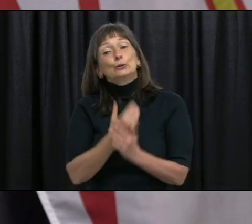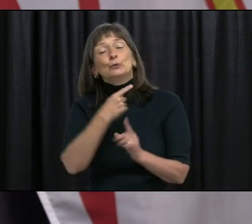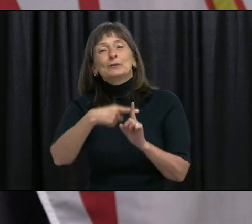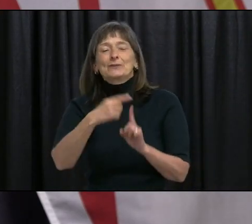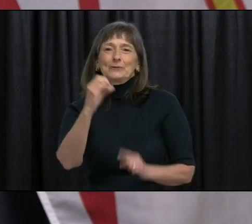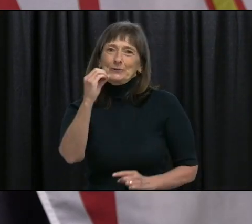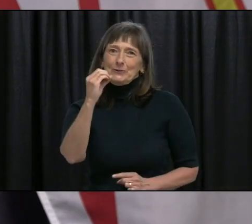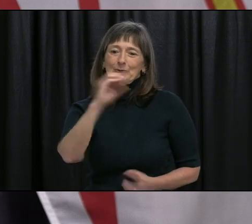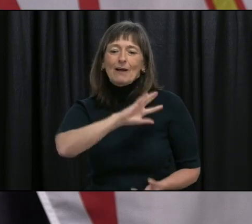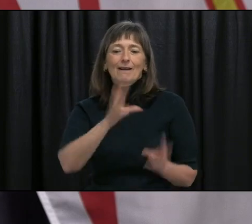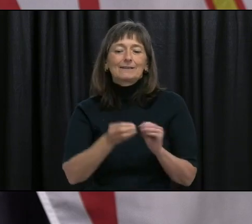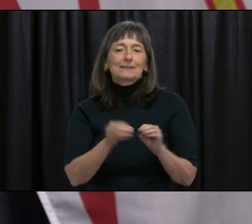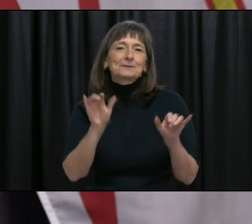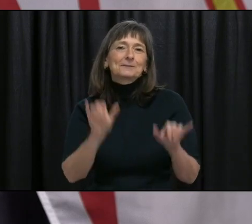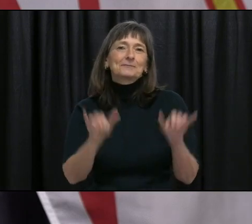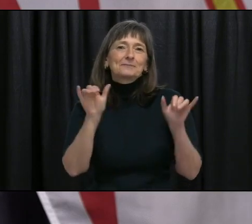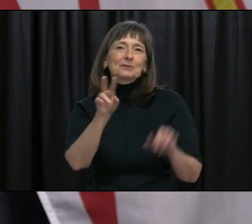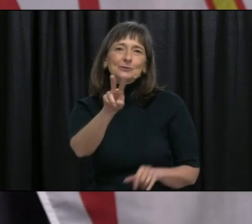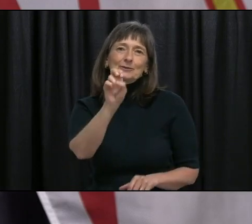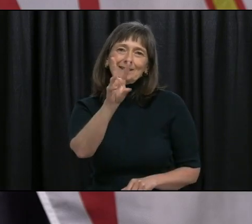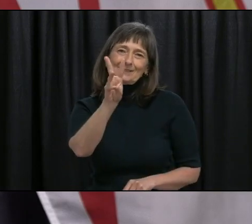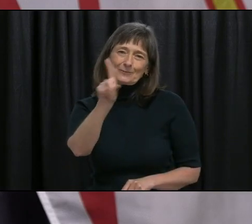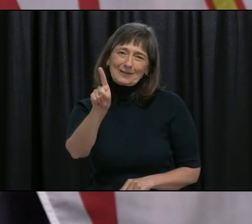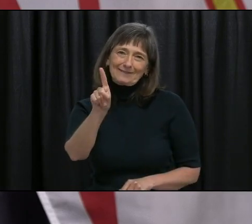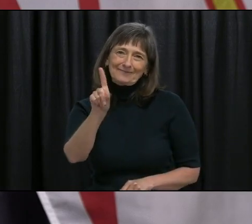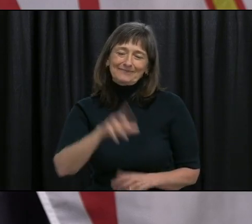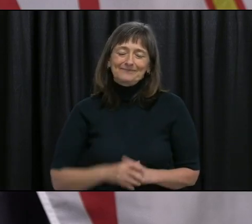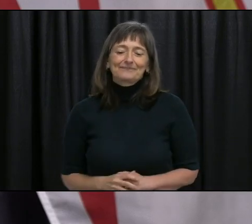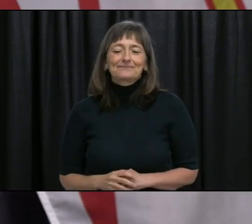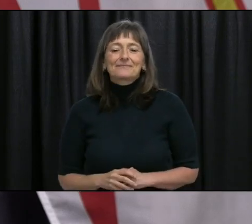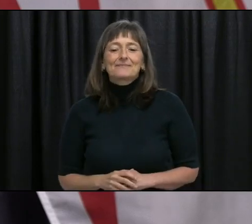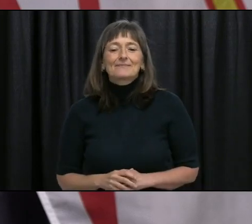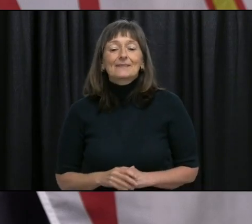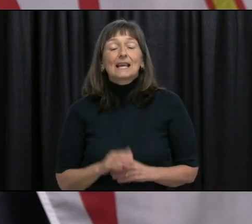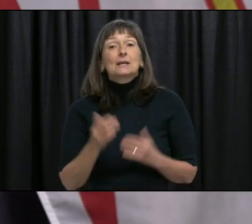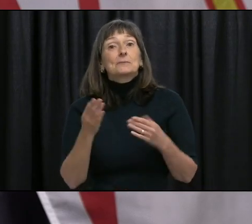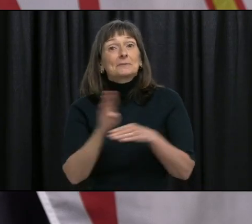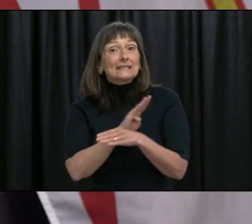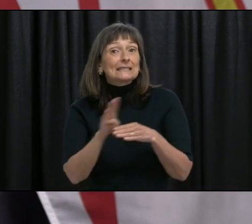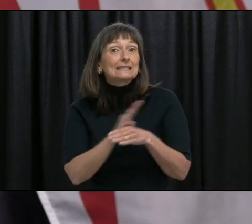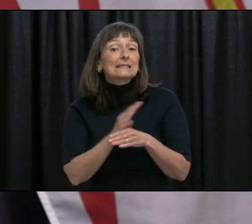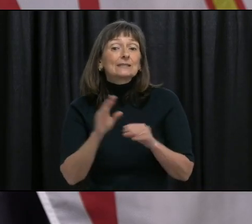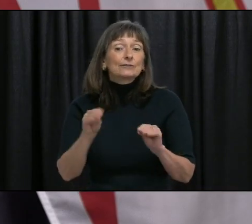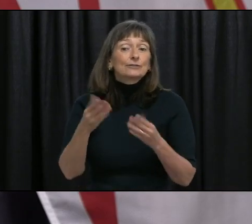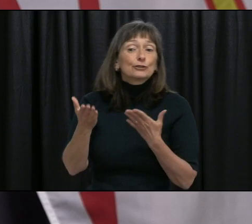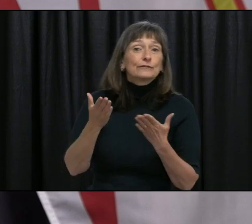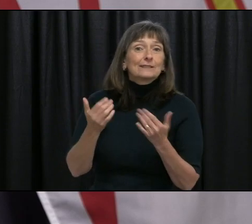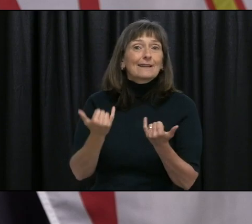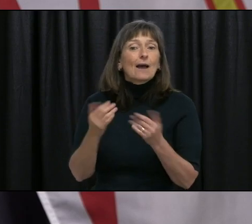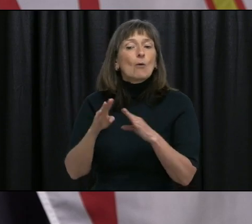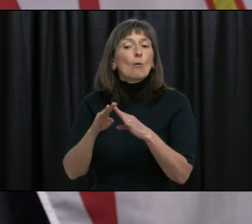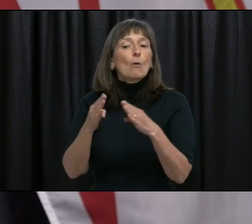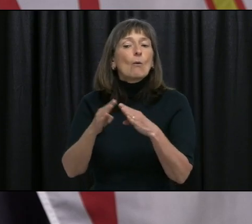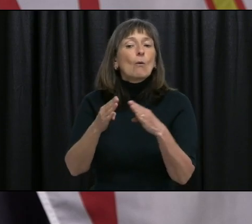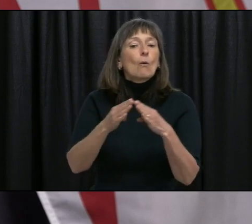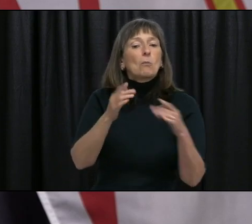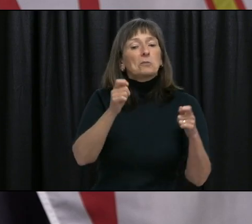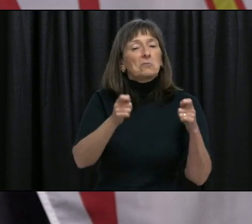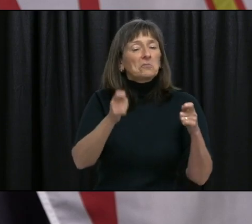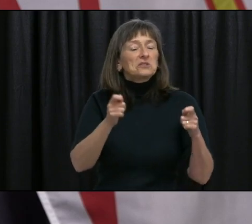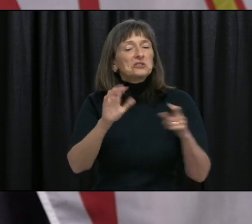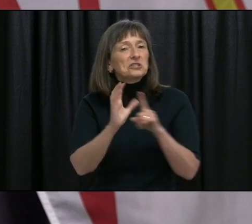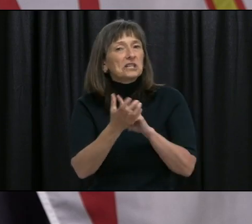of cases in the province remains at 261. As businesses and services reopen in a modified way and we adjust